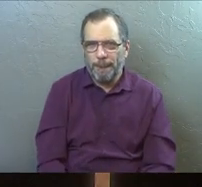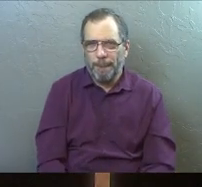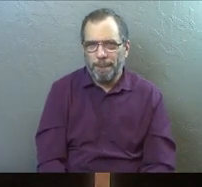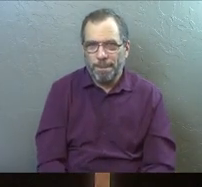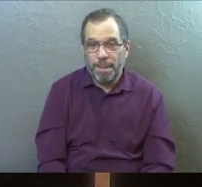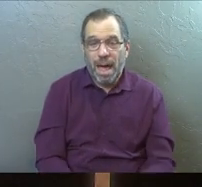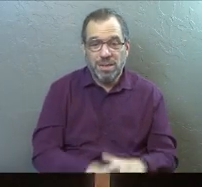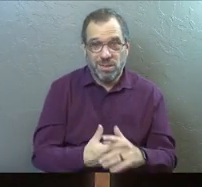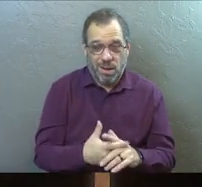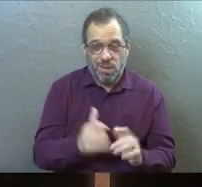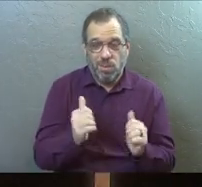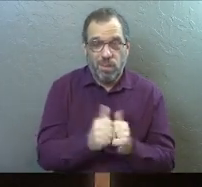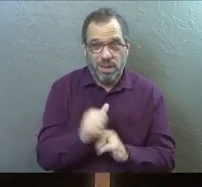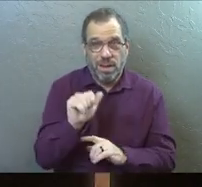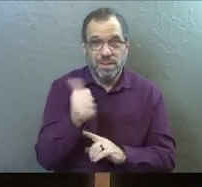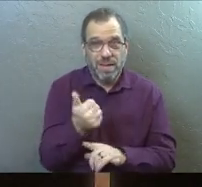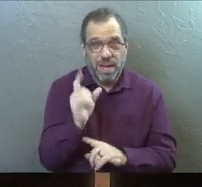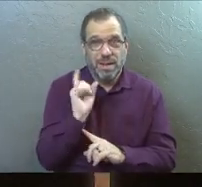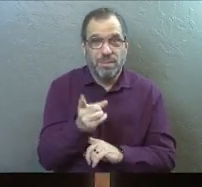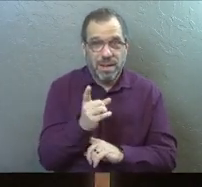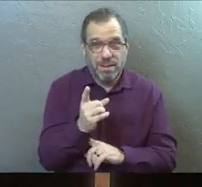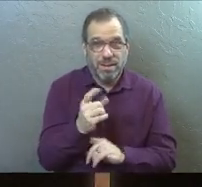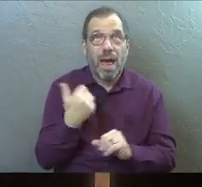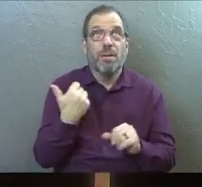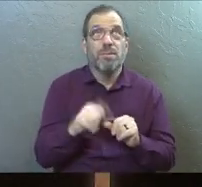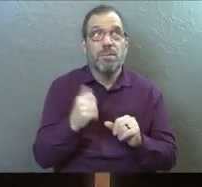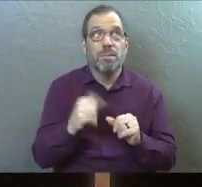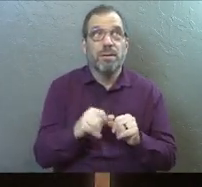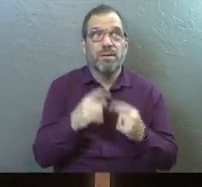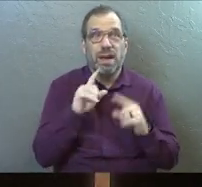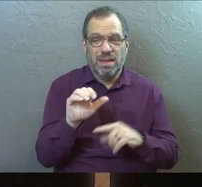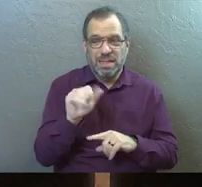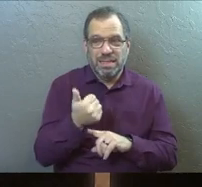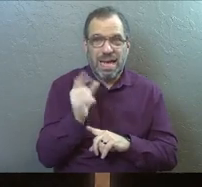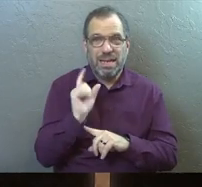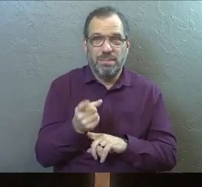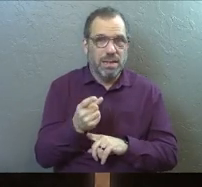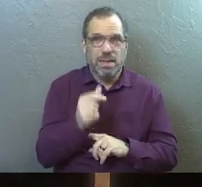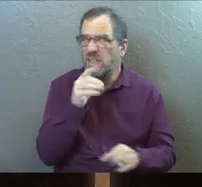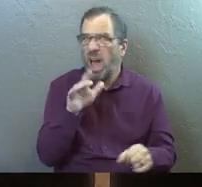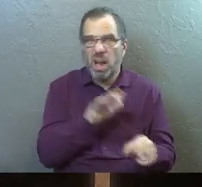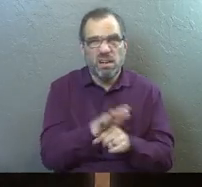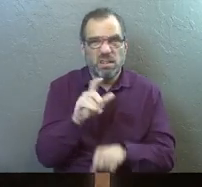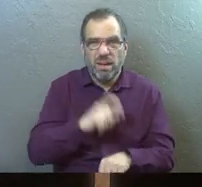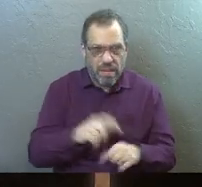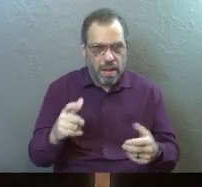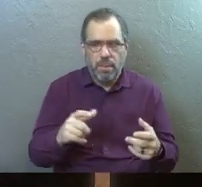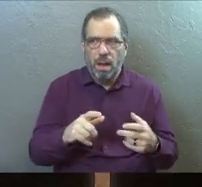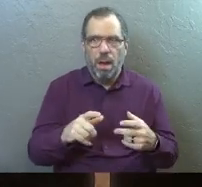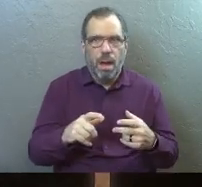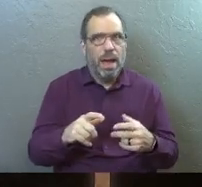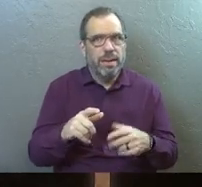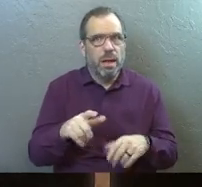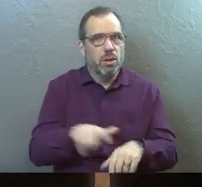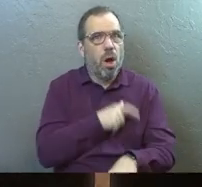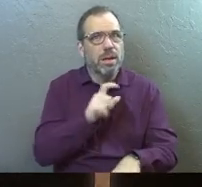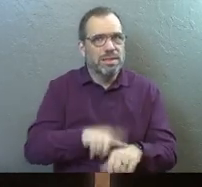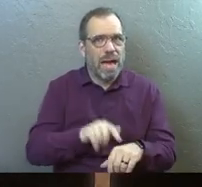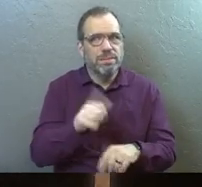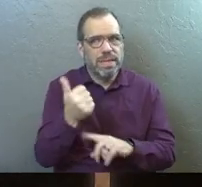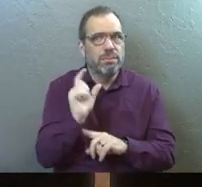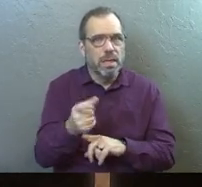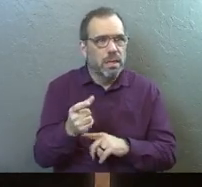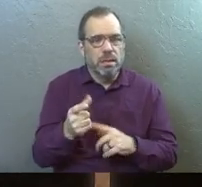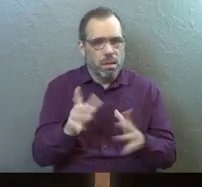I started with that 10 minutes. And I remember when finally 10 minutes wasn't enough, and it took a while for 10 minutes to not be